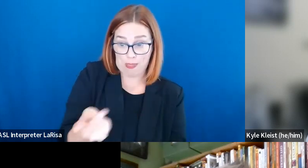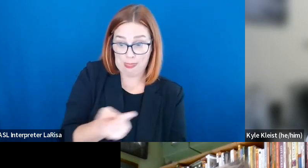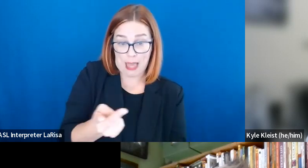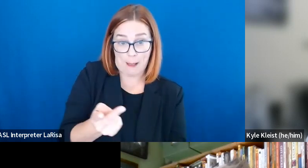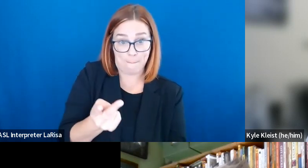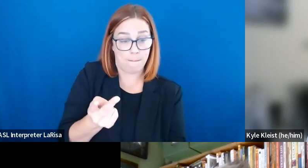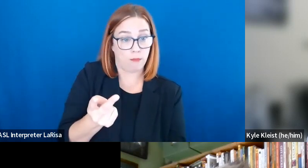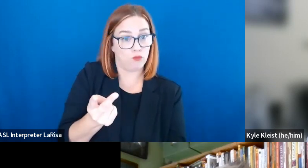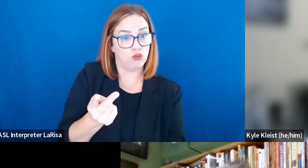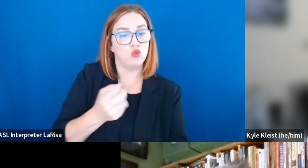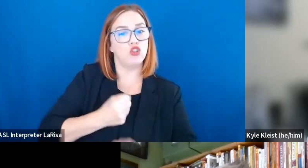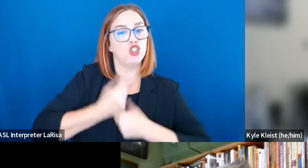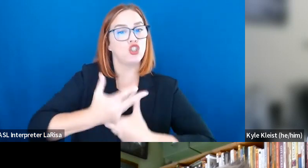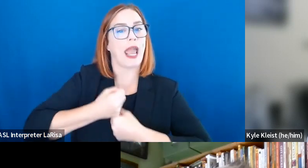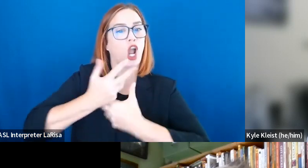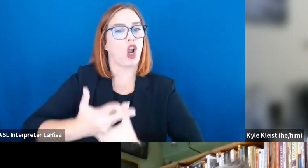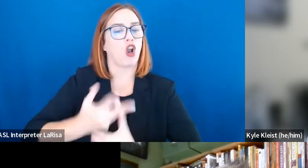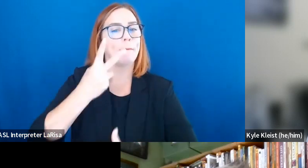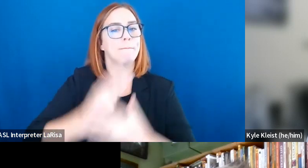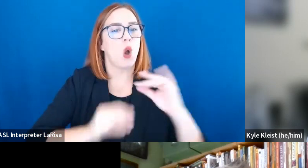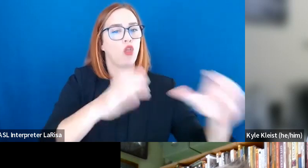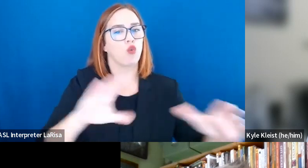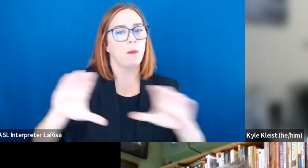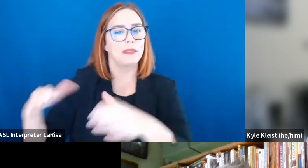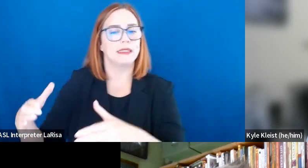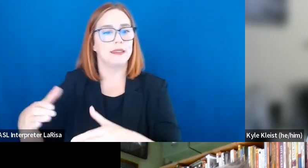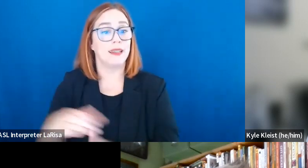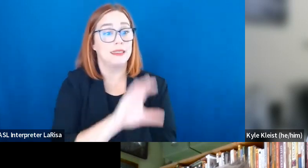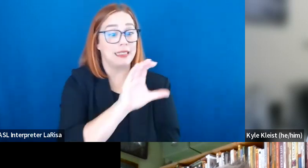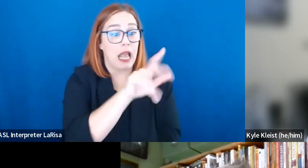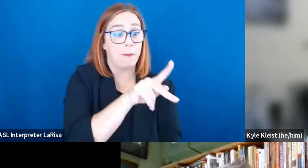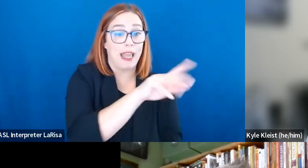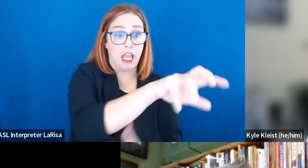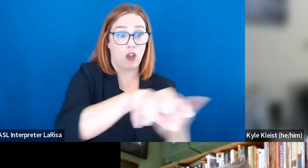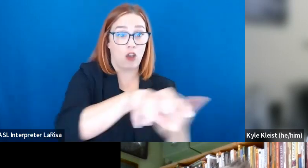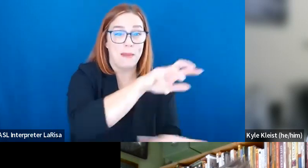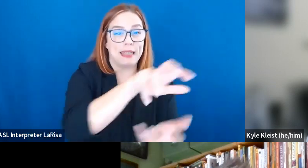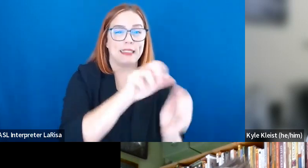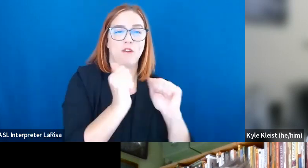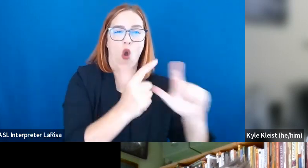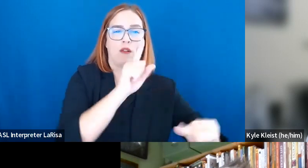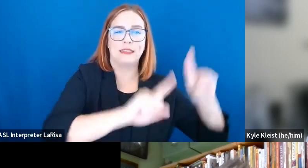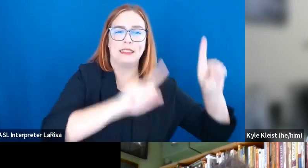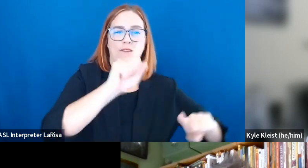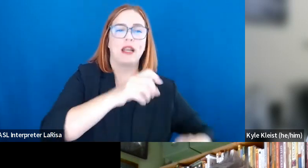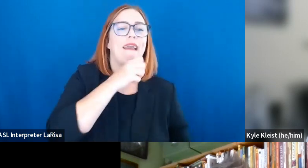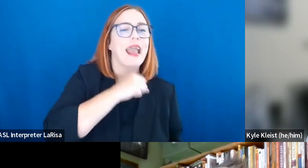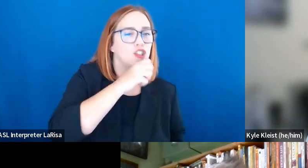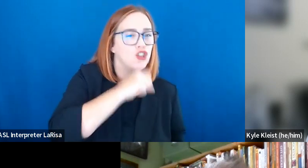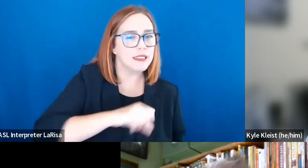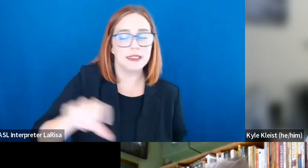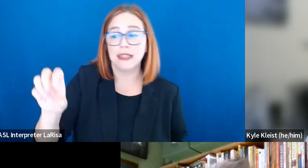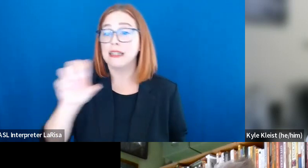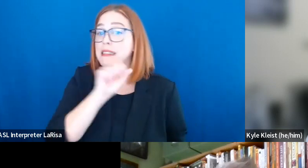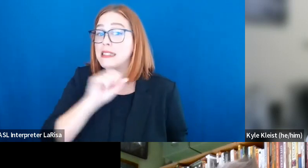groups, because the cerebral palsy group, is a mixture of all ages, whereas the Silver Linings, the senior